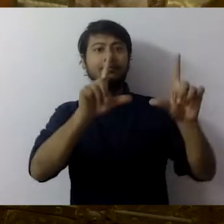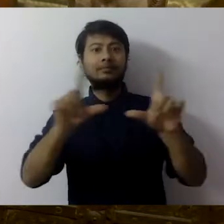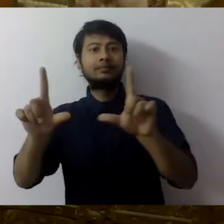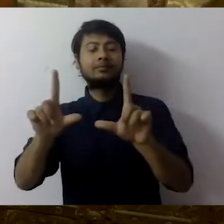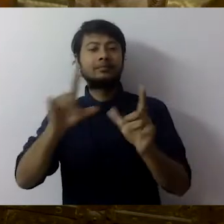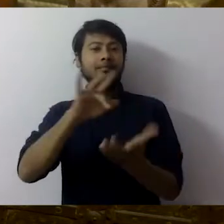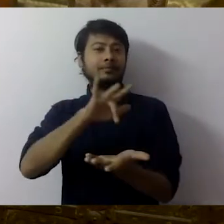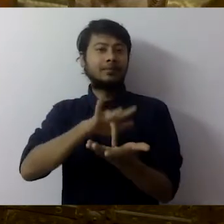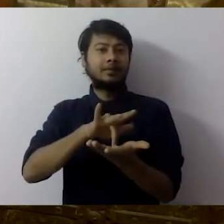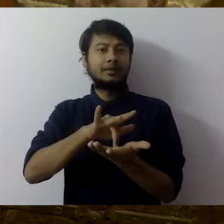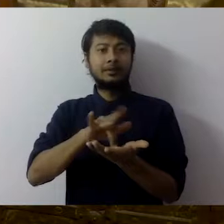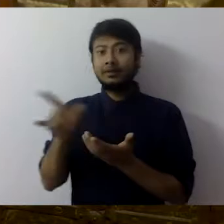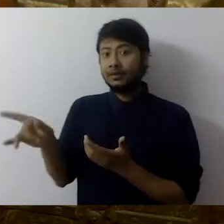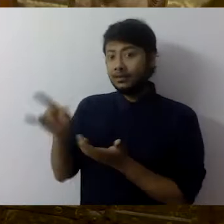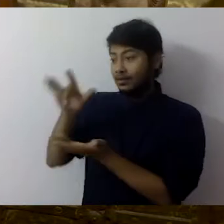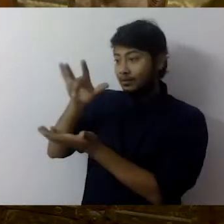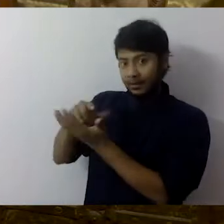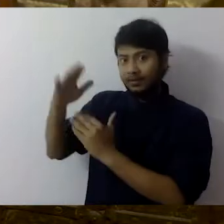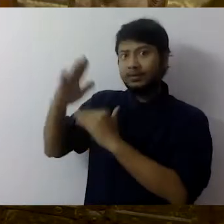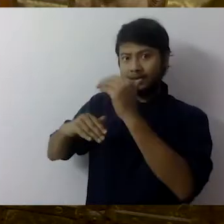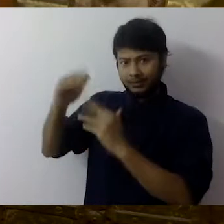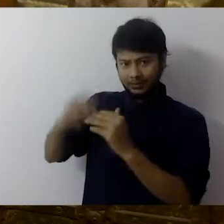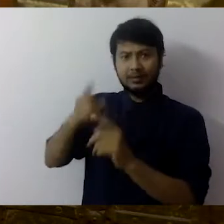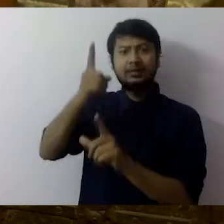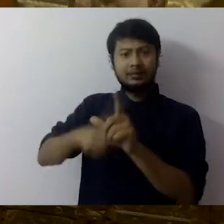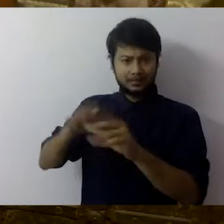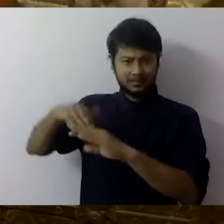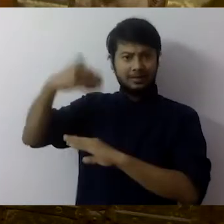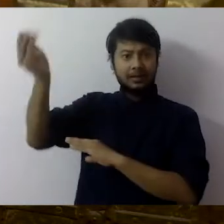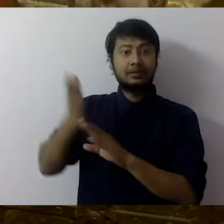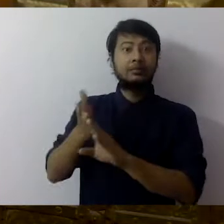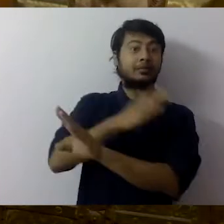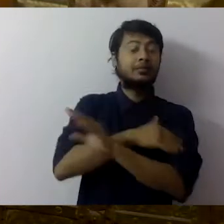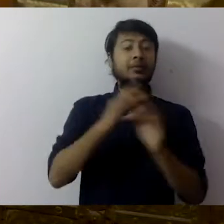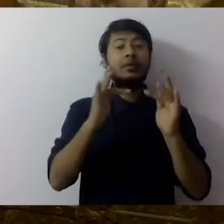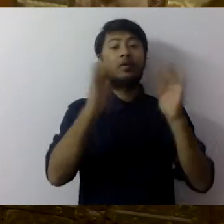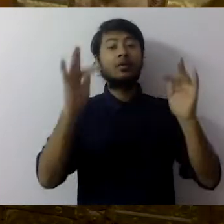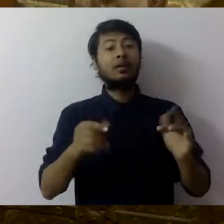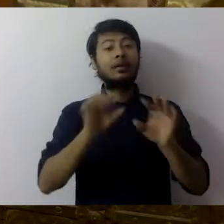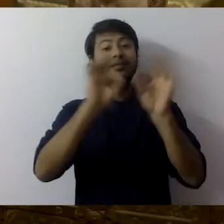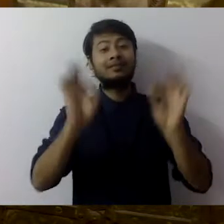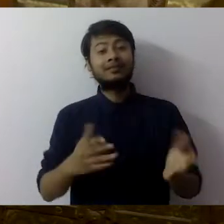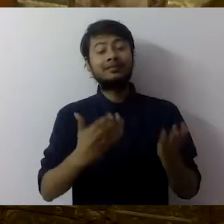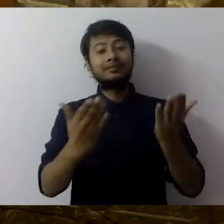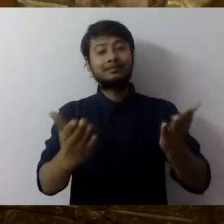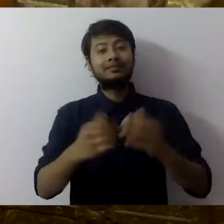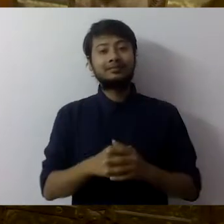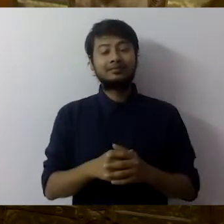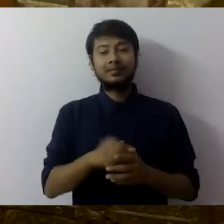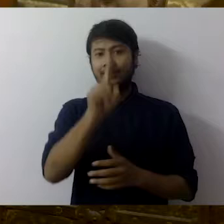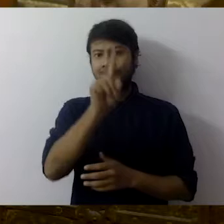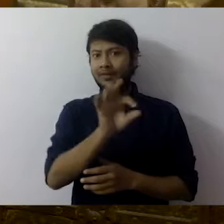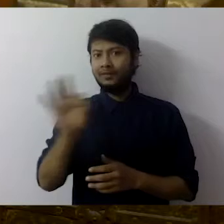space even before it opens its doors to the public next year. During this week-long festival,